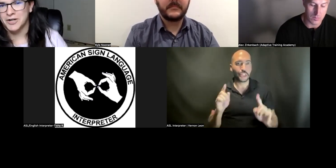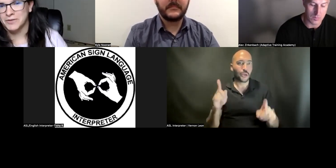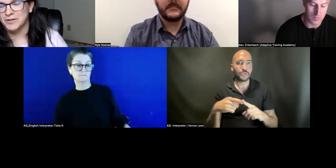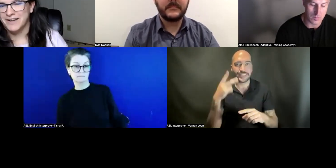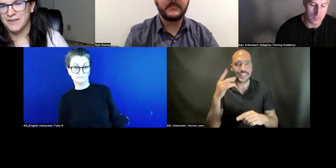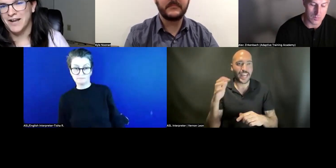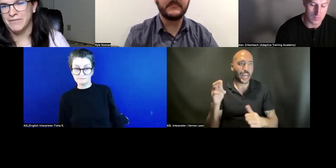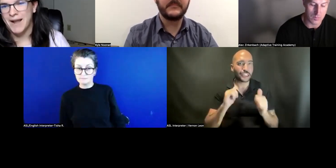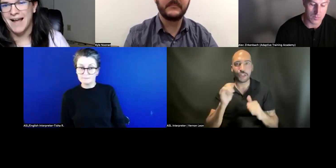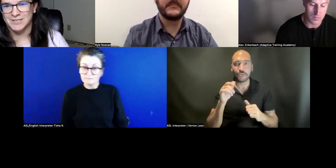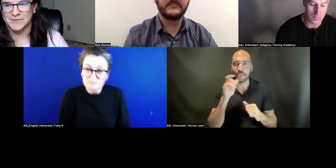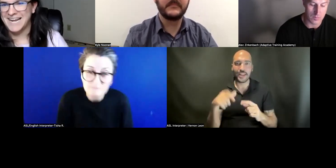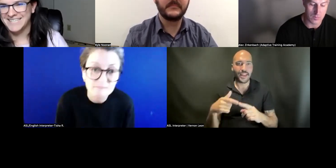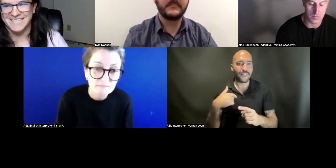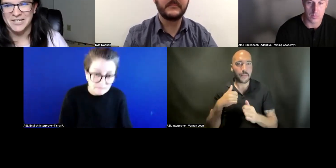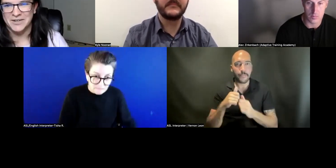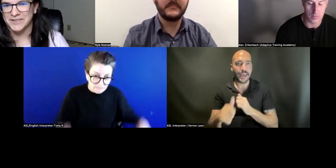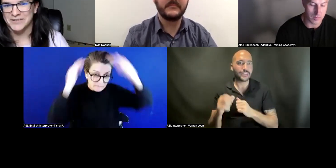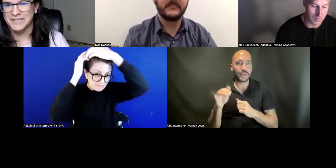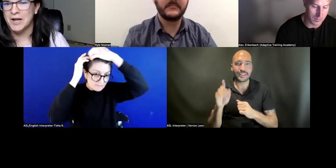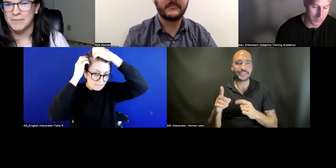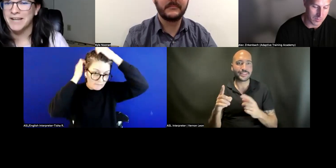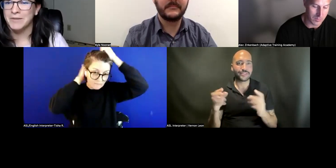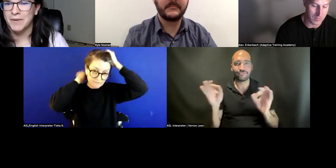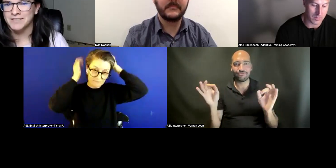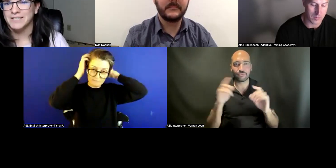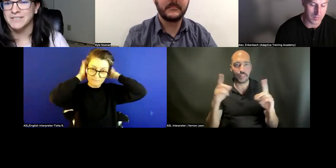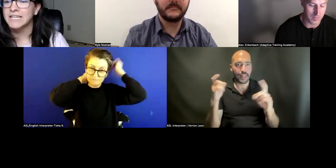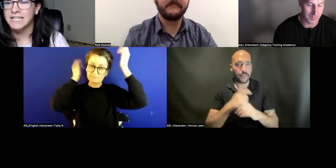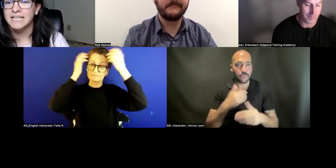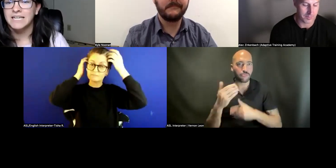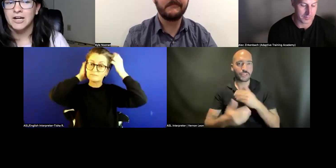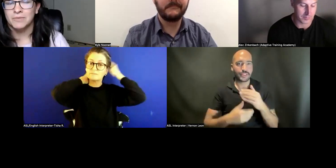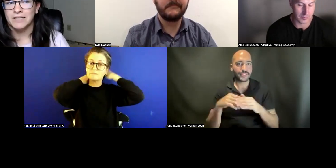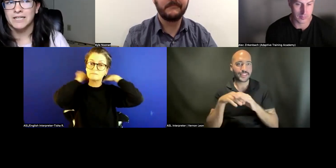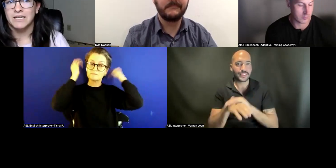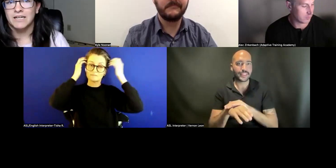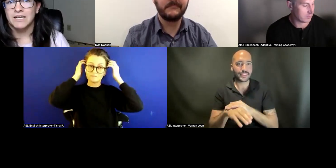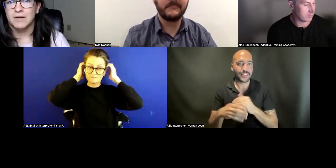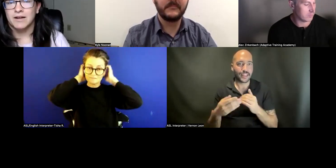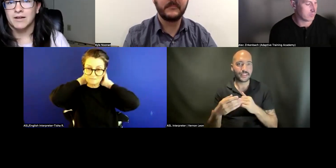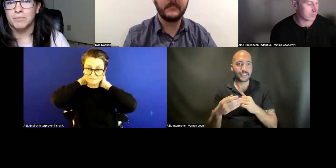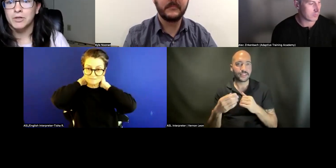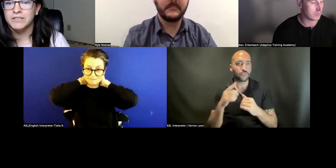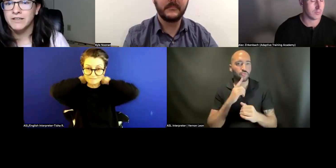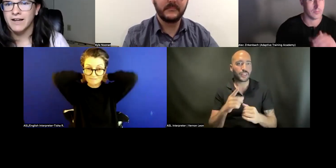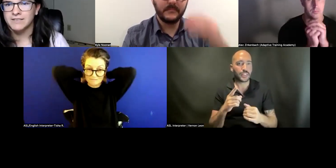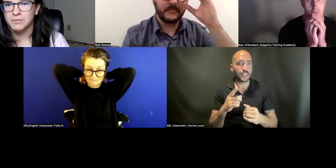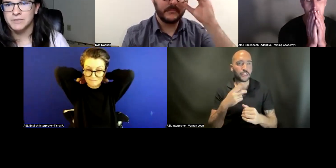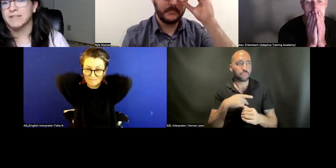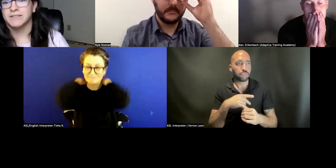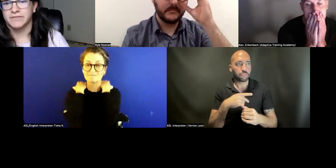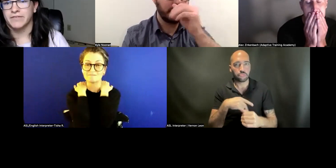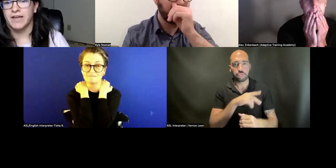air show and you didn't have to have a pass or an ID or this really complicated process of getting a really